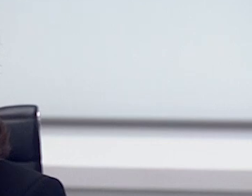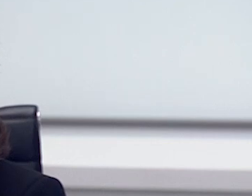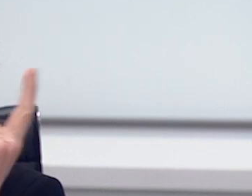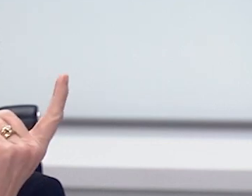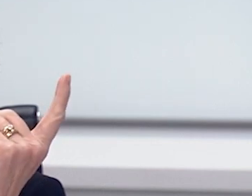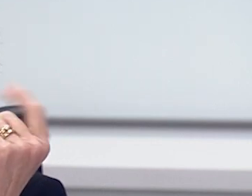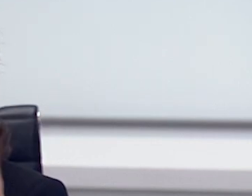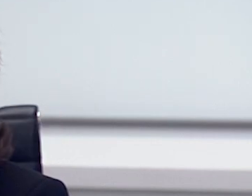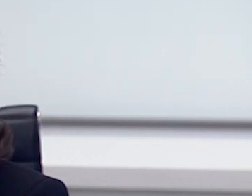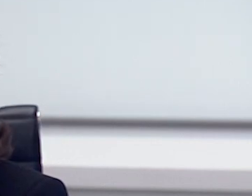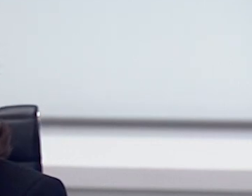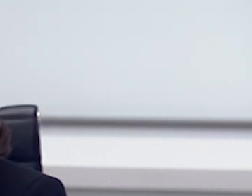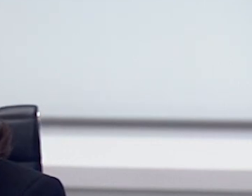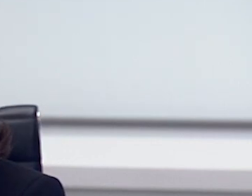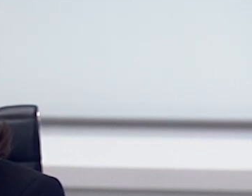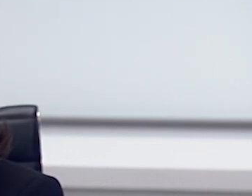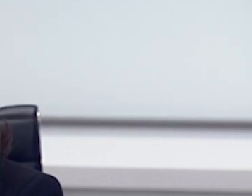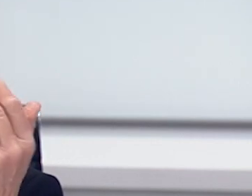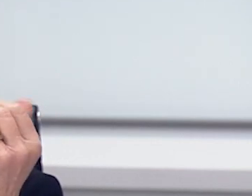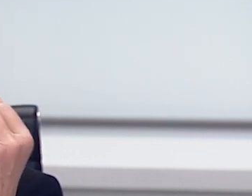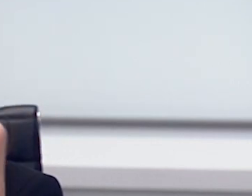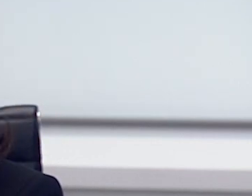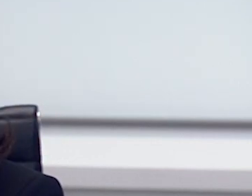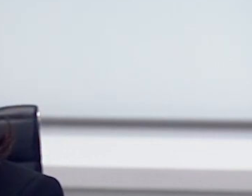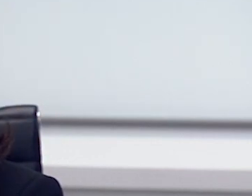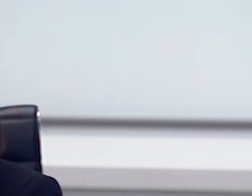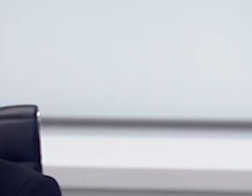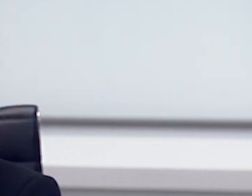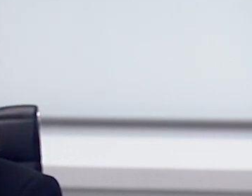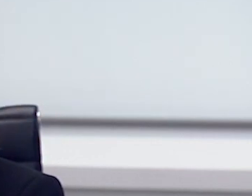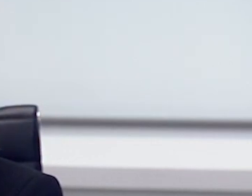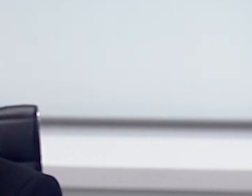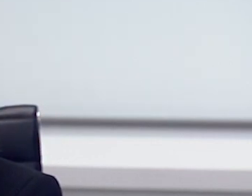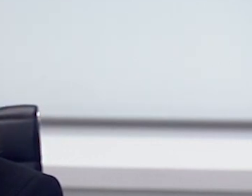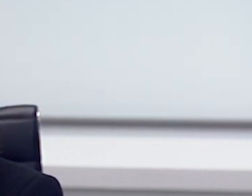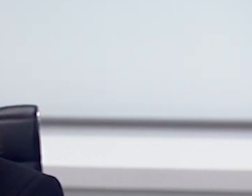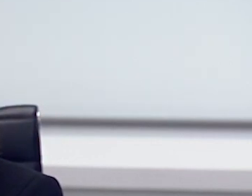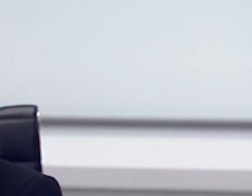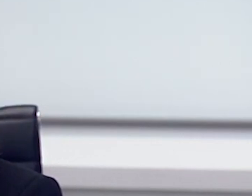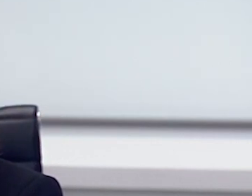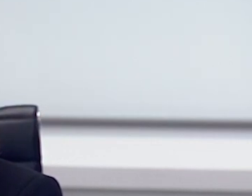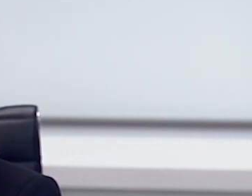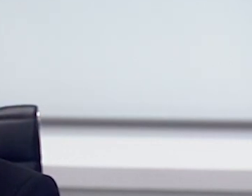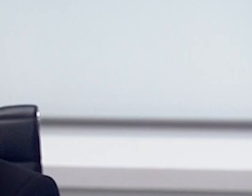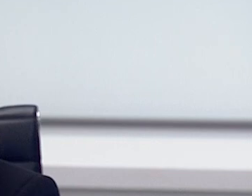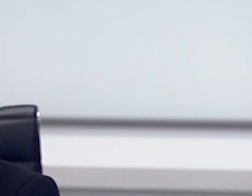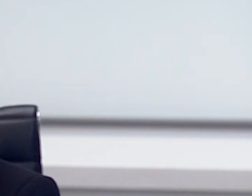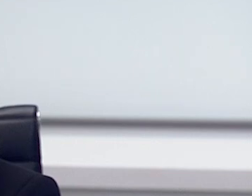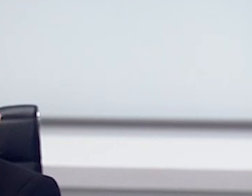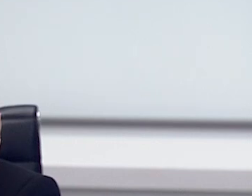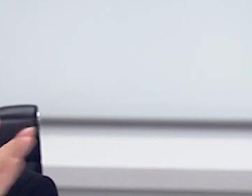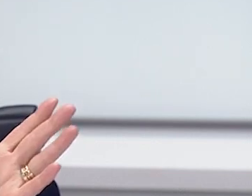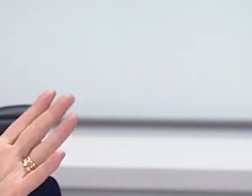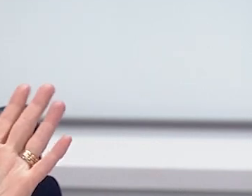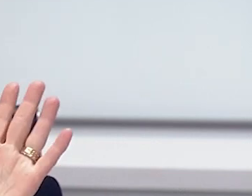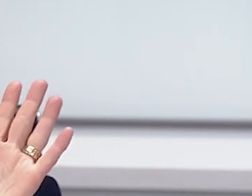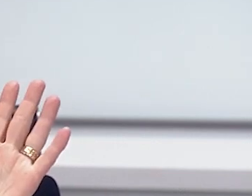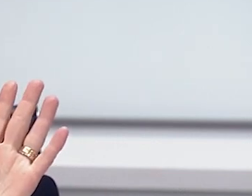I this past week? Syracuse. Why Syracuse? Say the